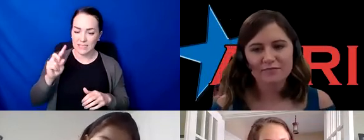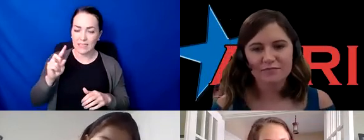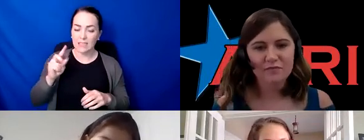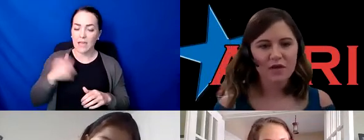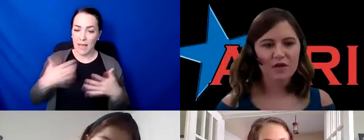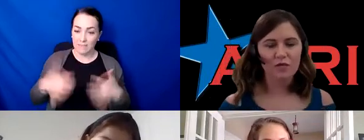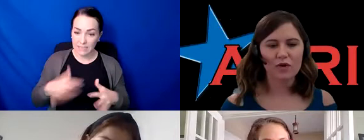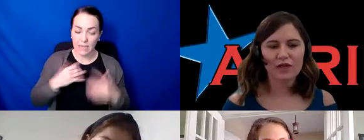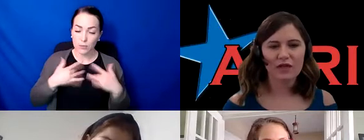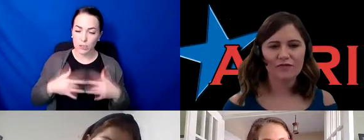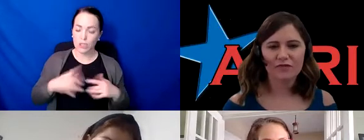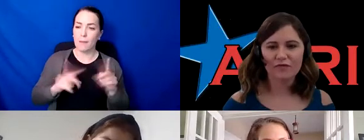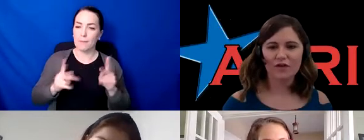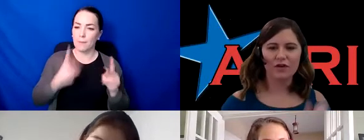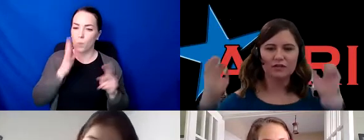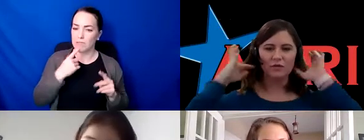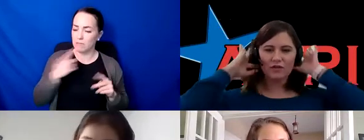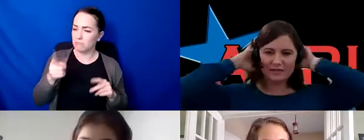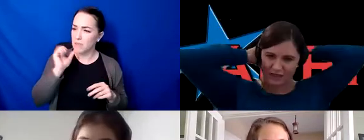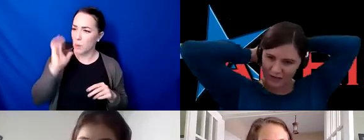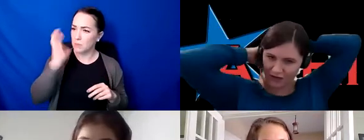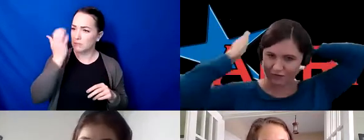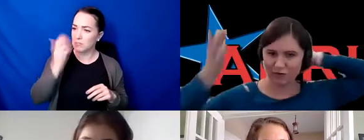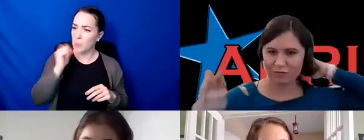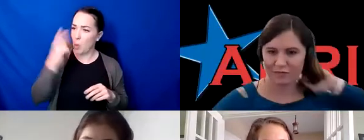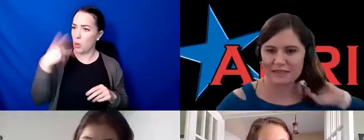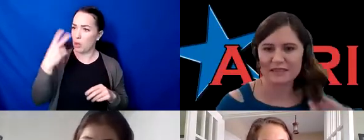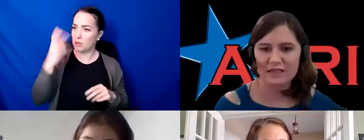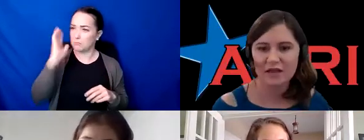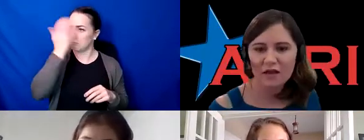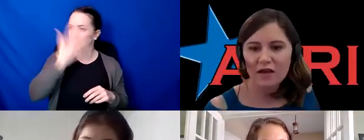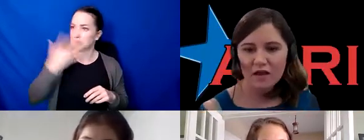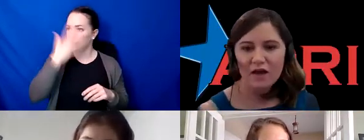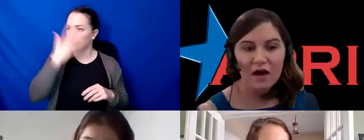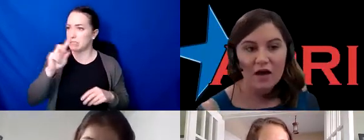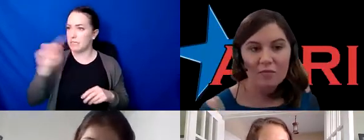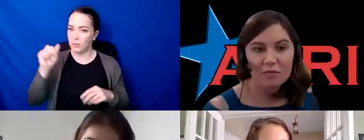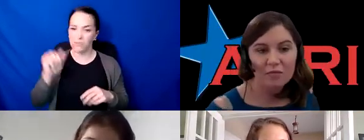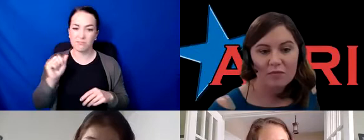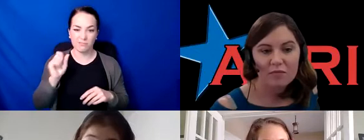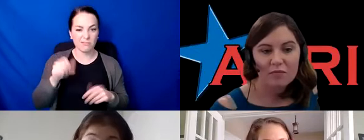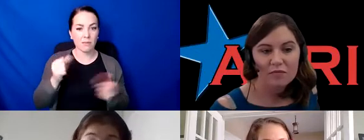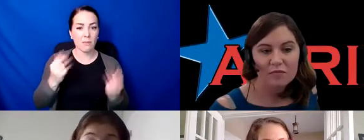Yeah. What have y'all dealt with? Because I think a lot of youth probably